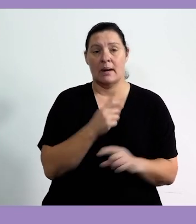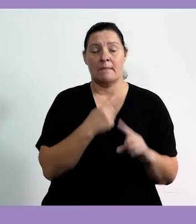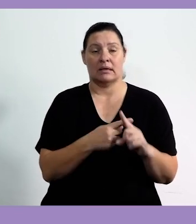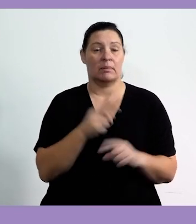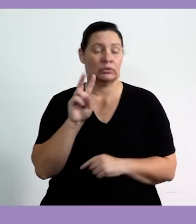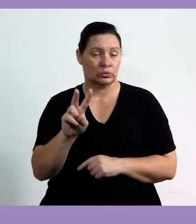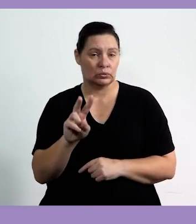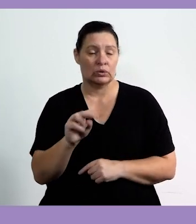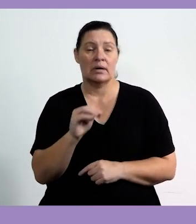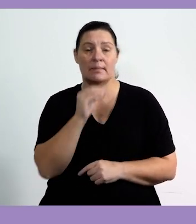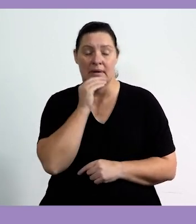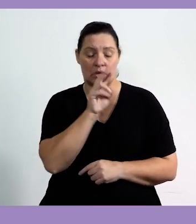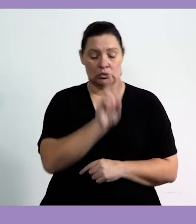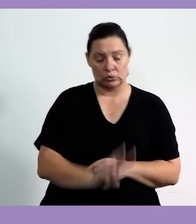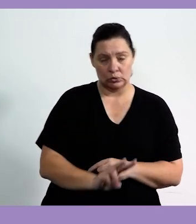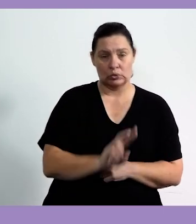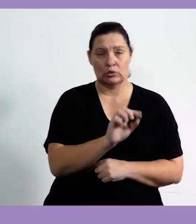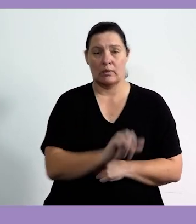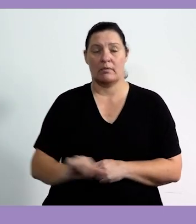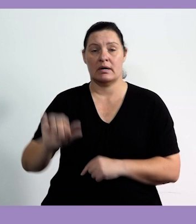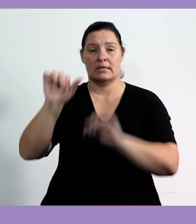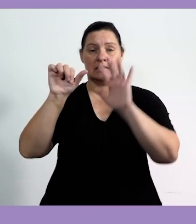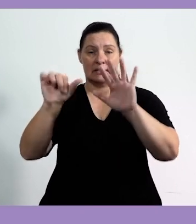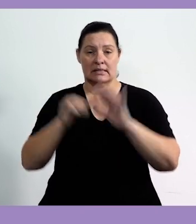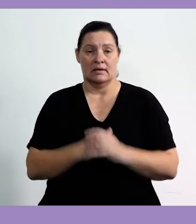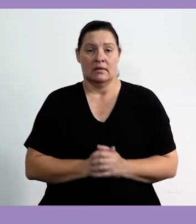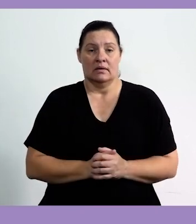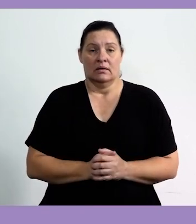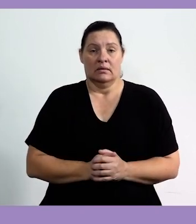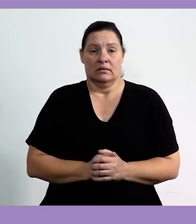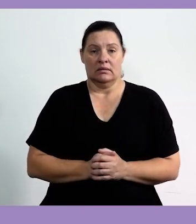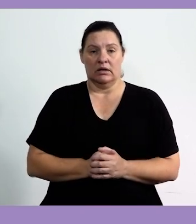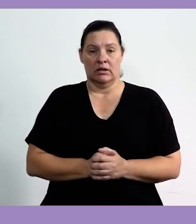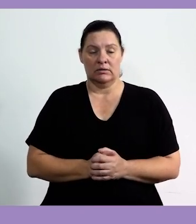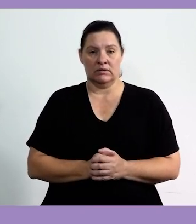2, is 2 to the exponent 6.